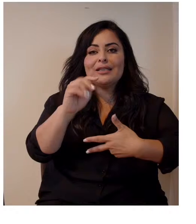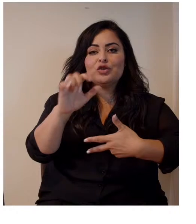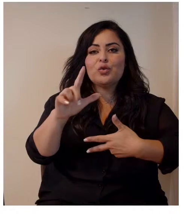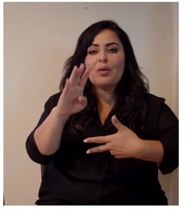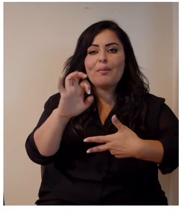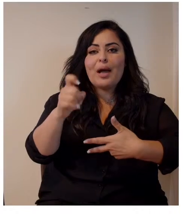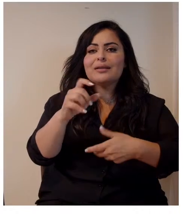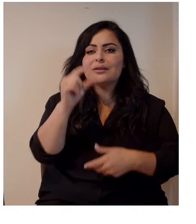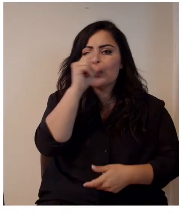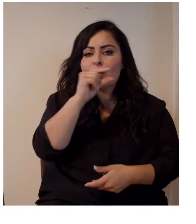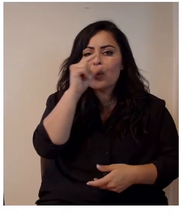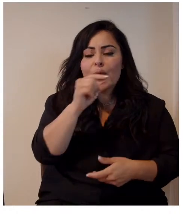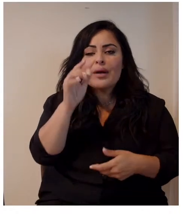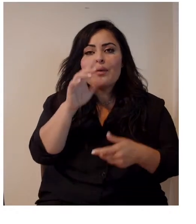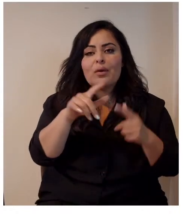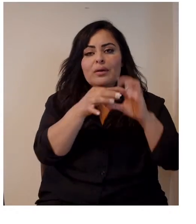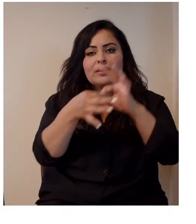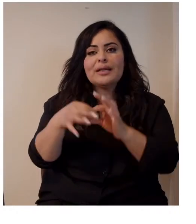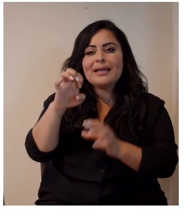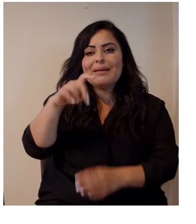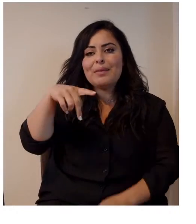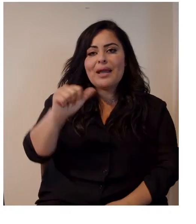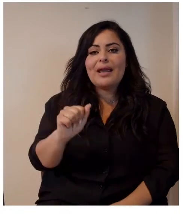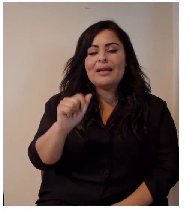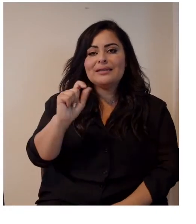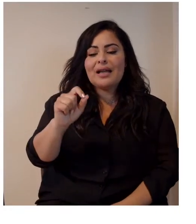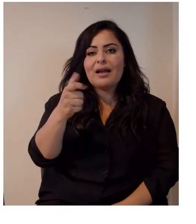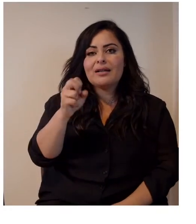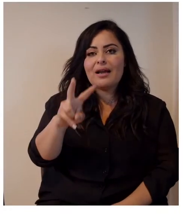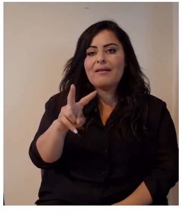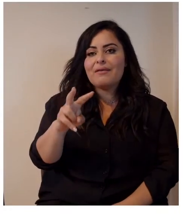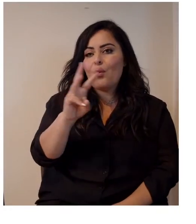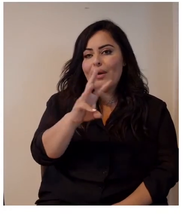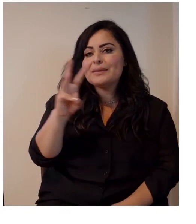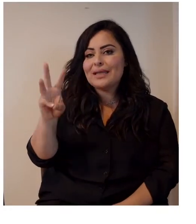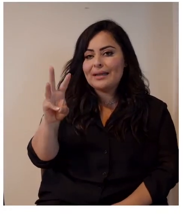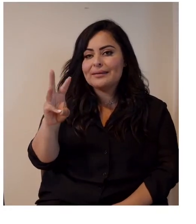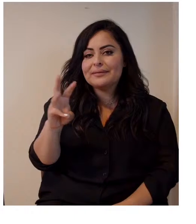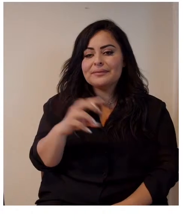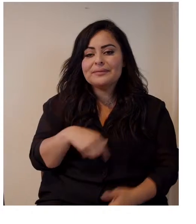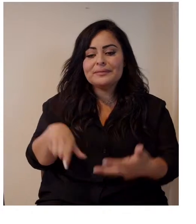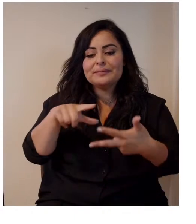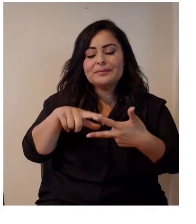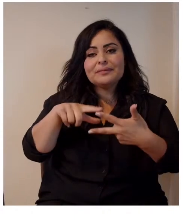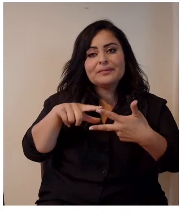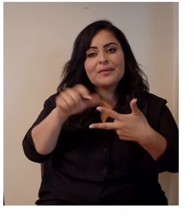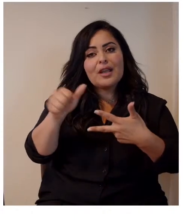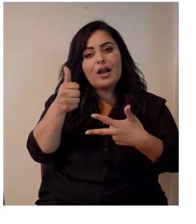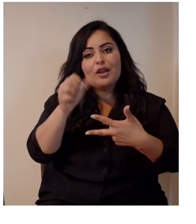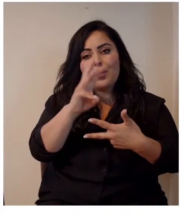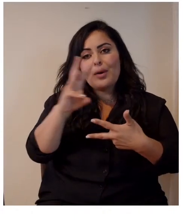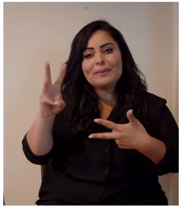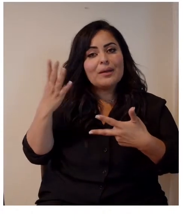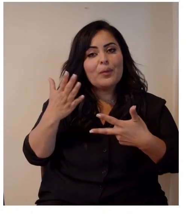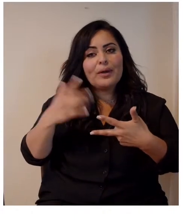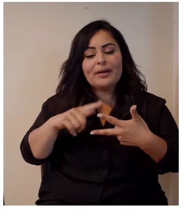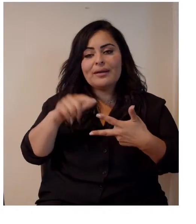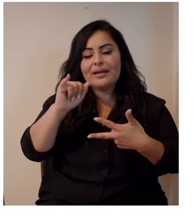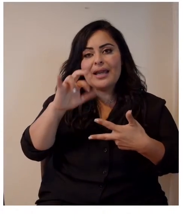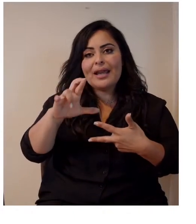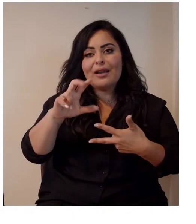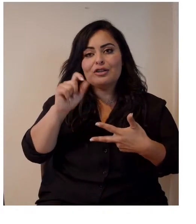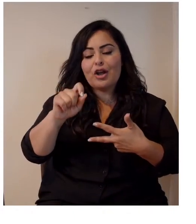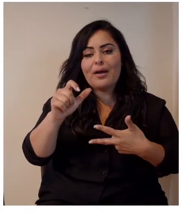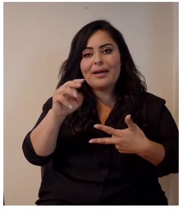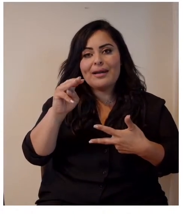it should bring you to an EPA.gov website and slow your navigation down. The other site you'd want to go to is the